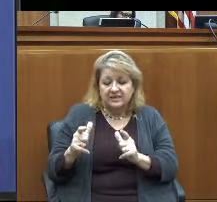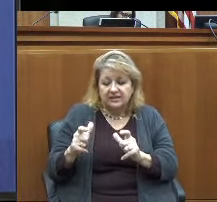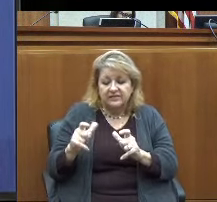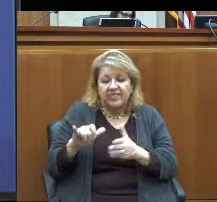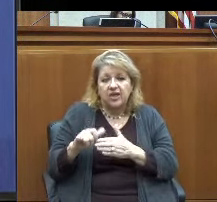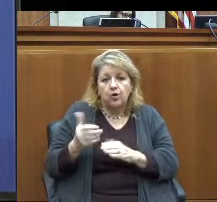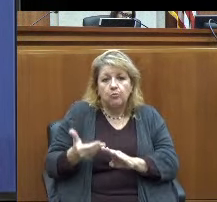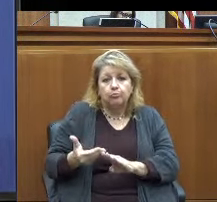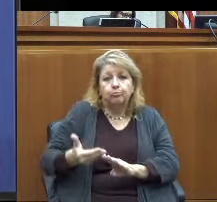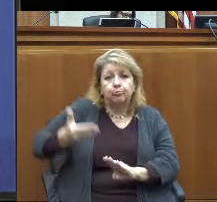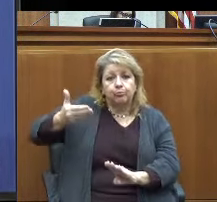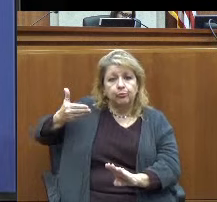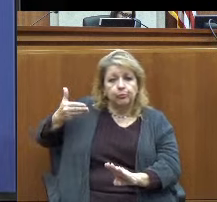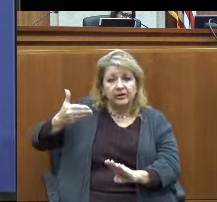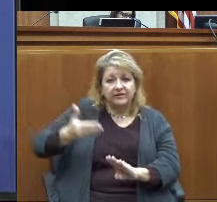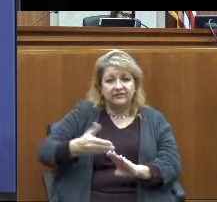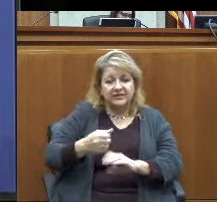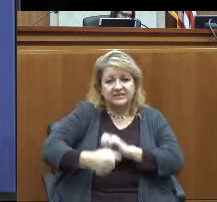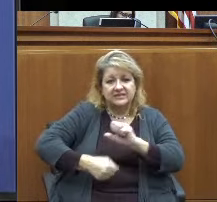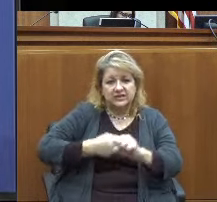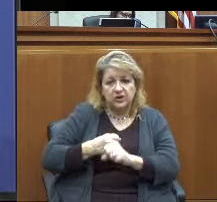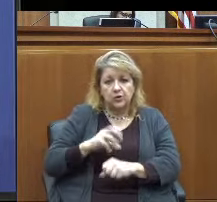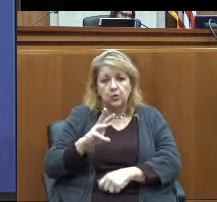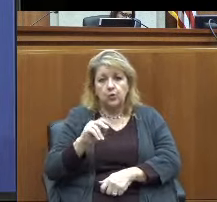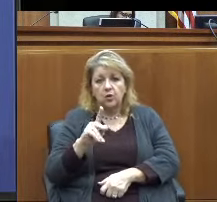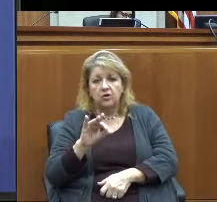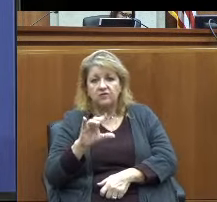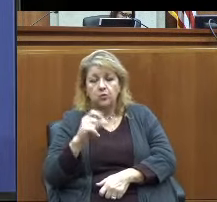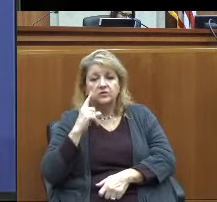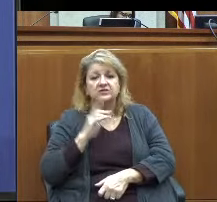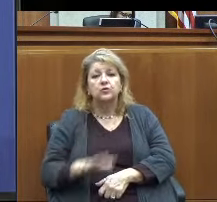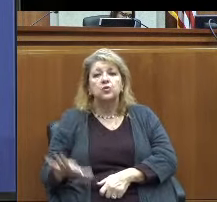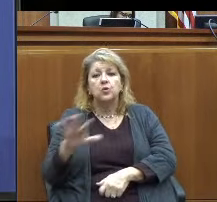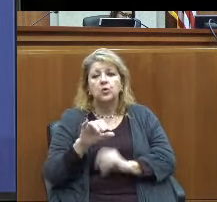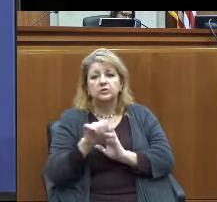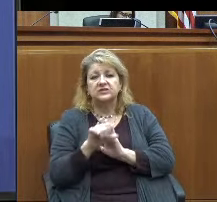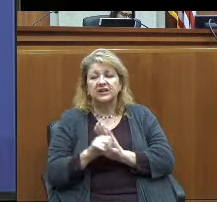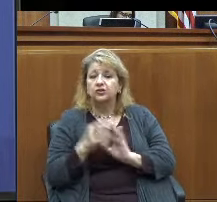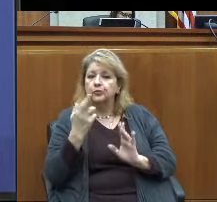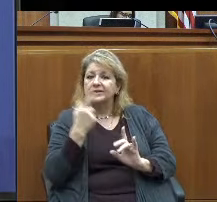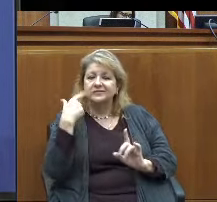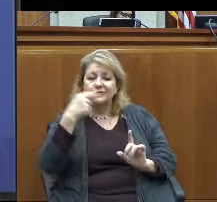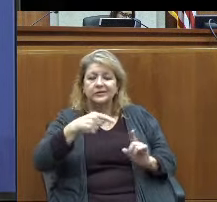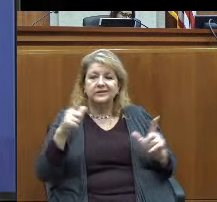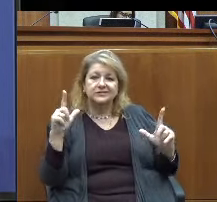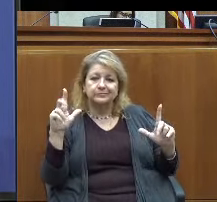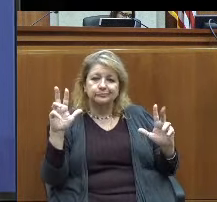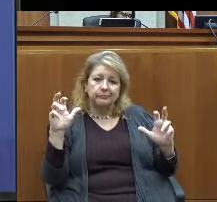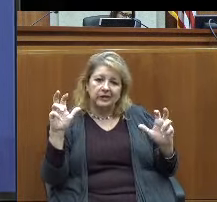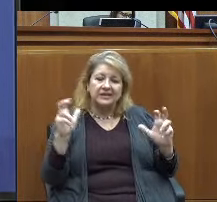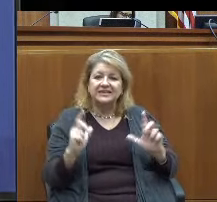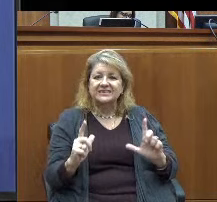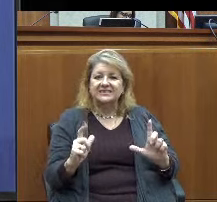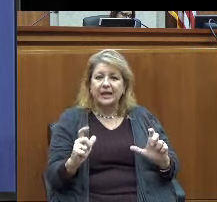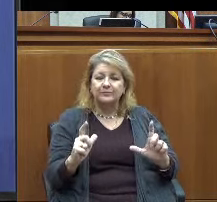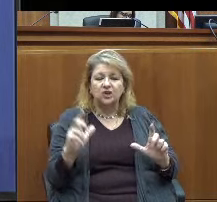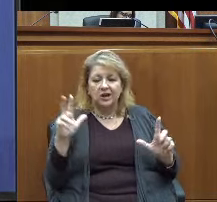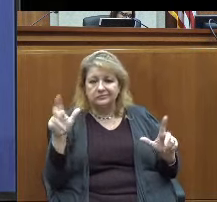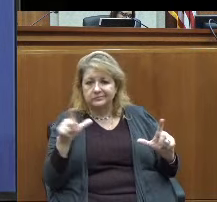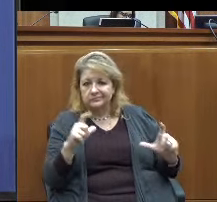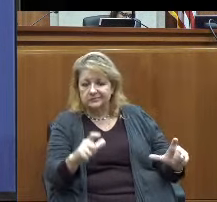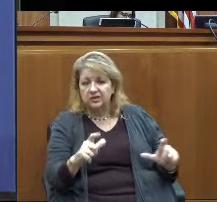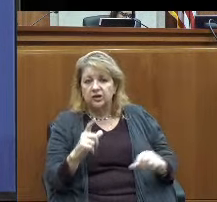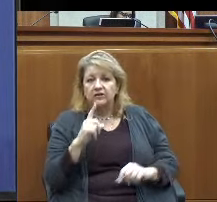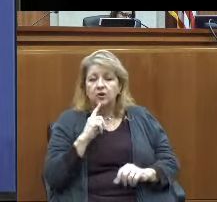the previous academic year's workforce data for the whole state. The purpose of this snapshot is to communicate annual workforce data